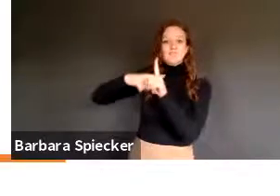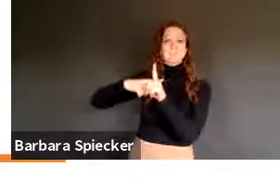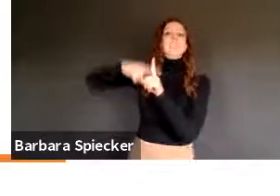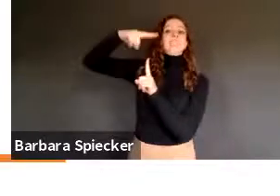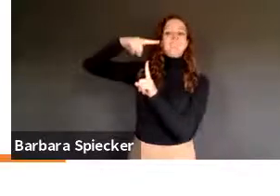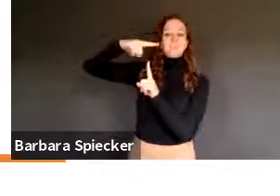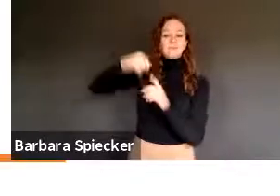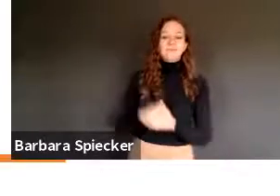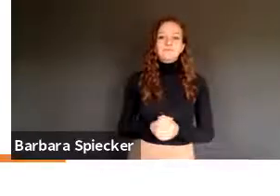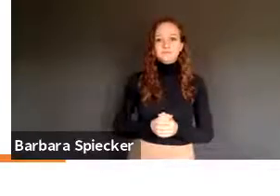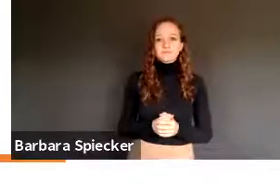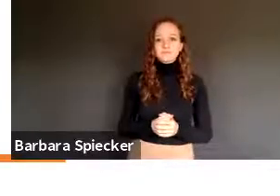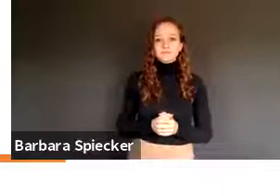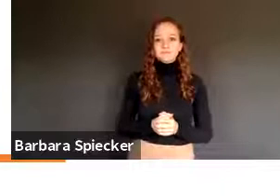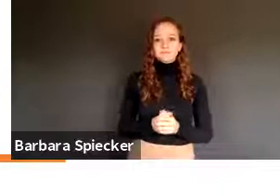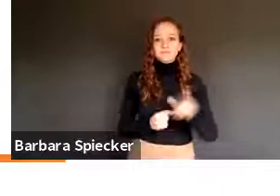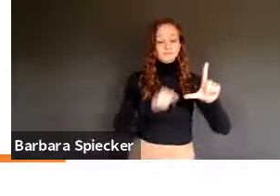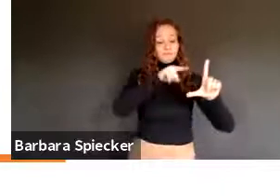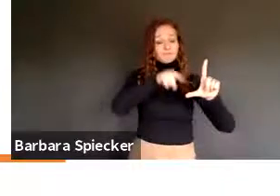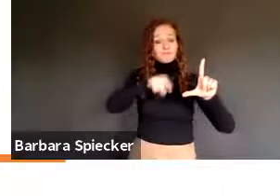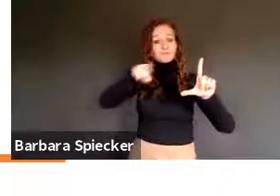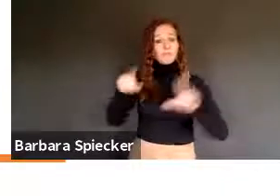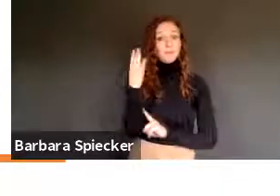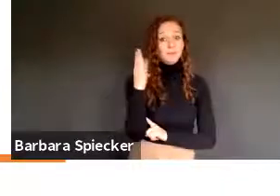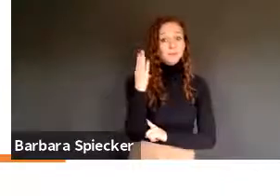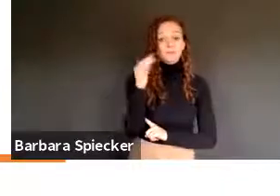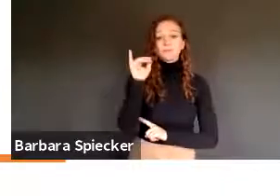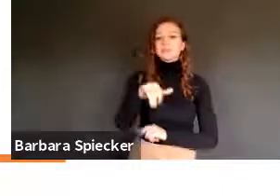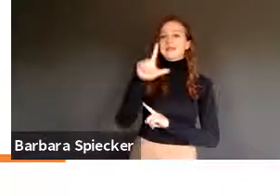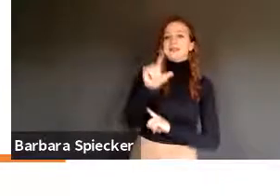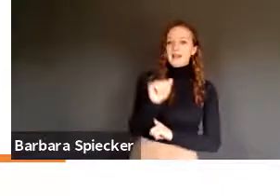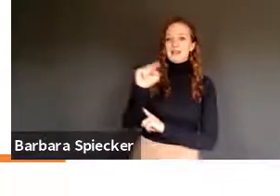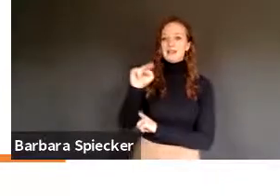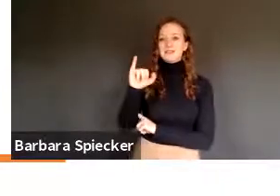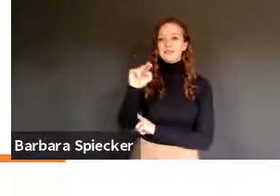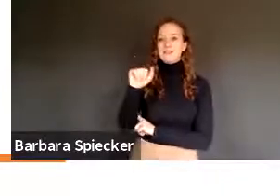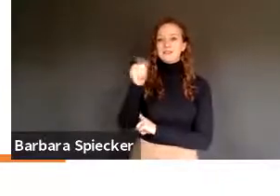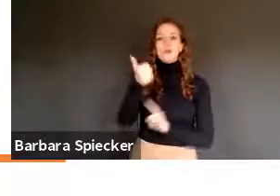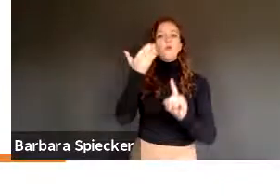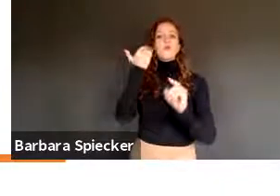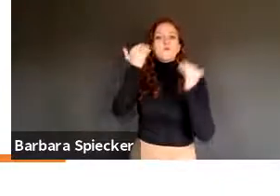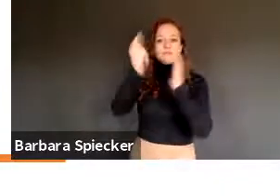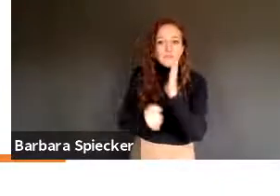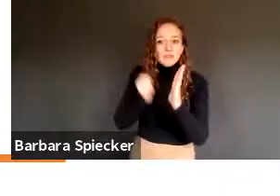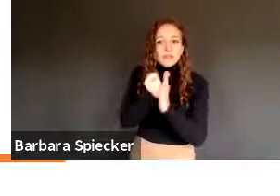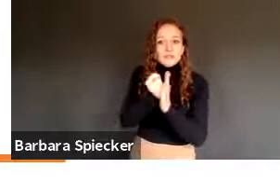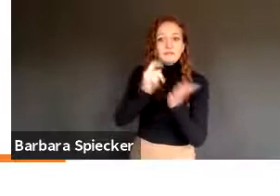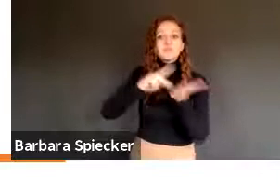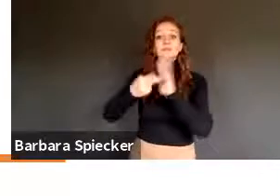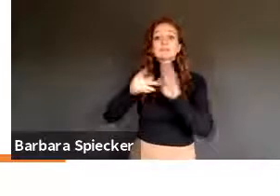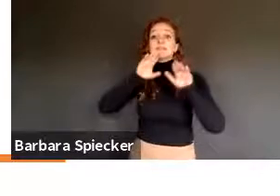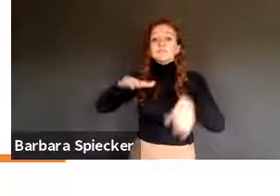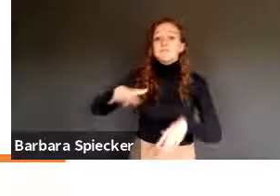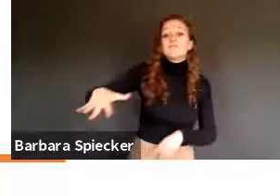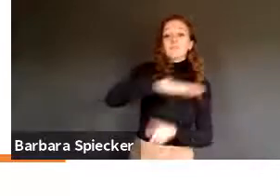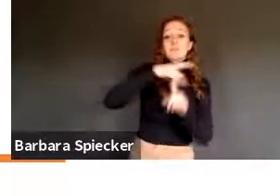phase. That's when sea surface temperatures rise to above average. And the blue phase, the blue La